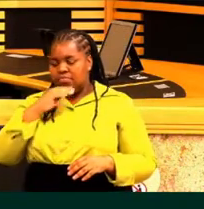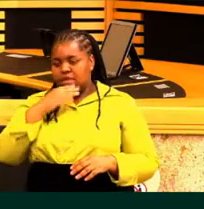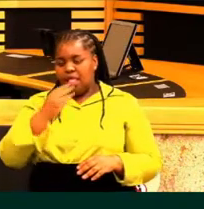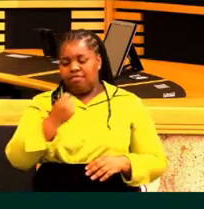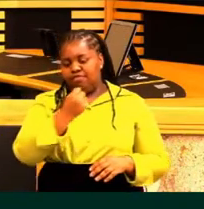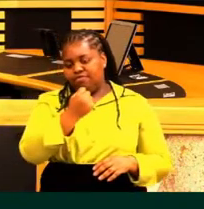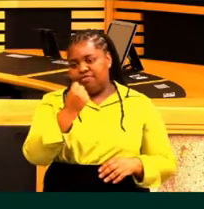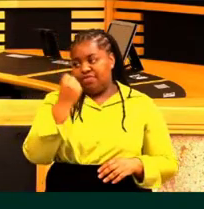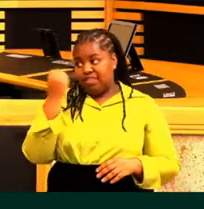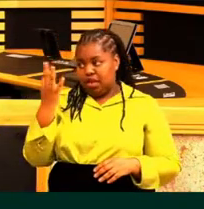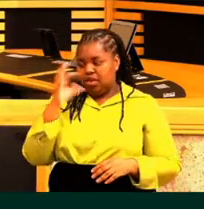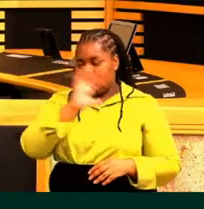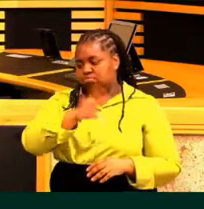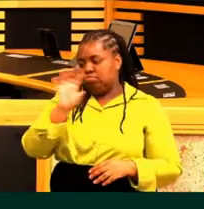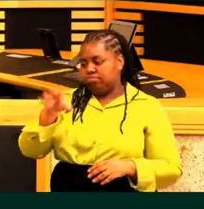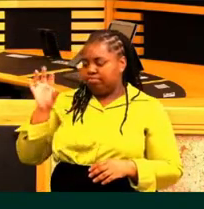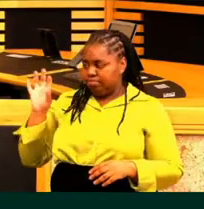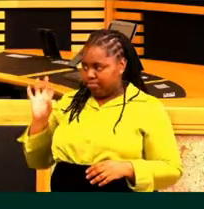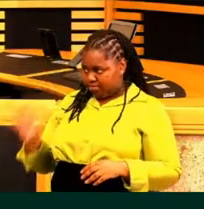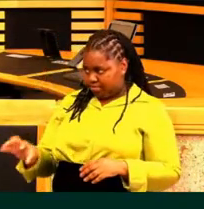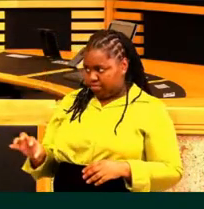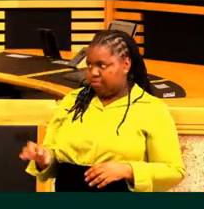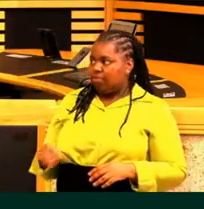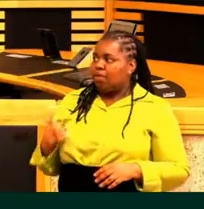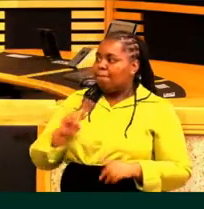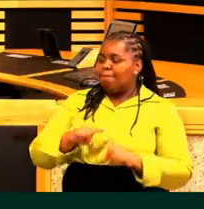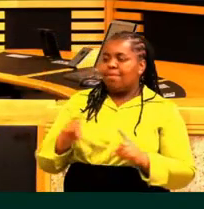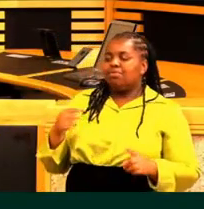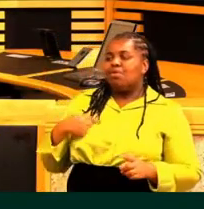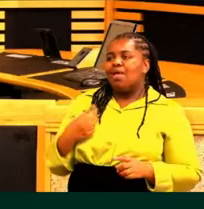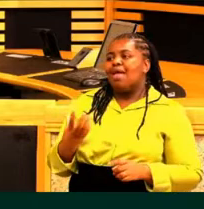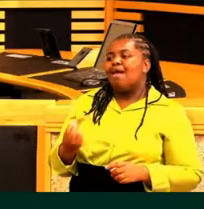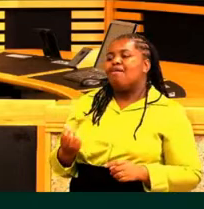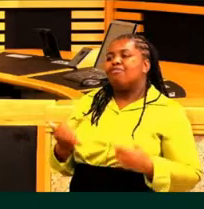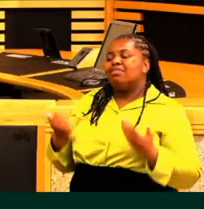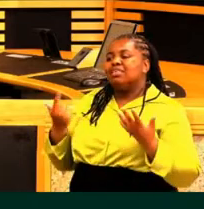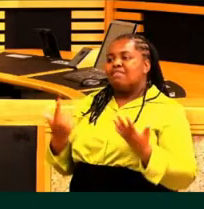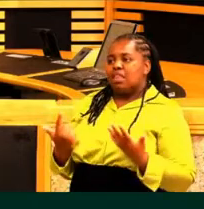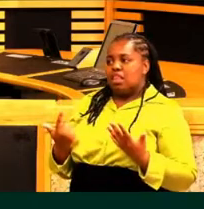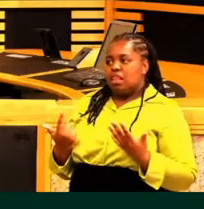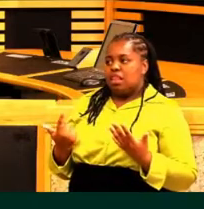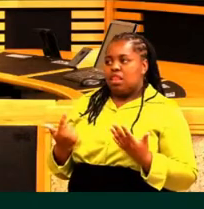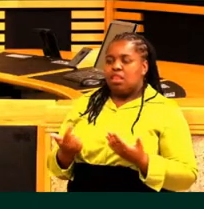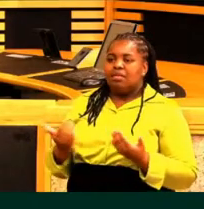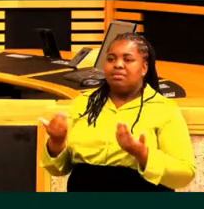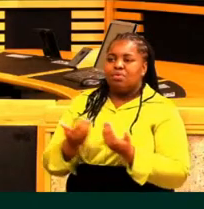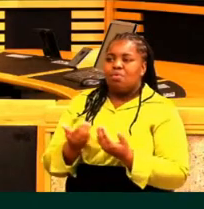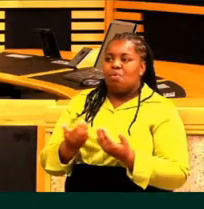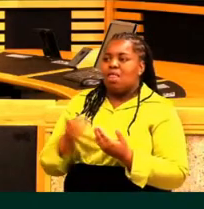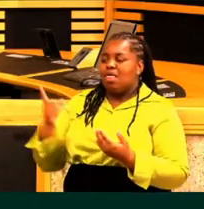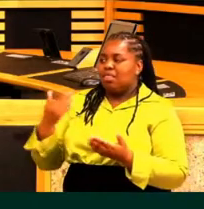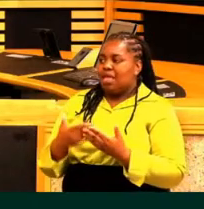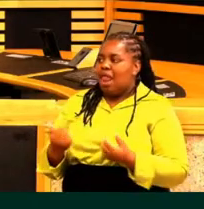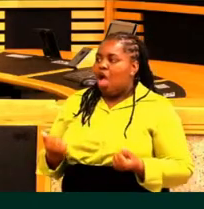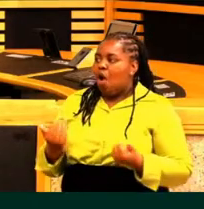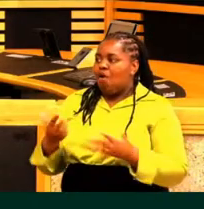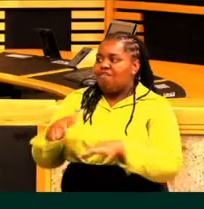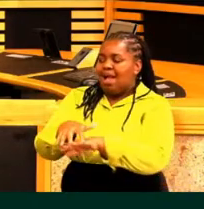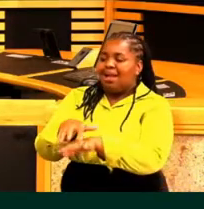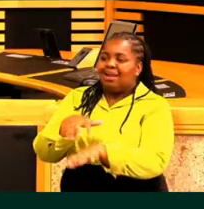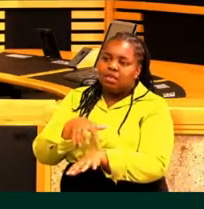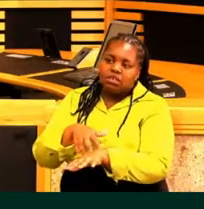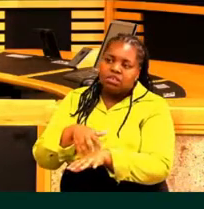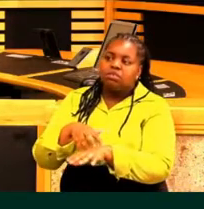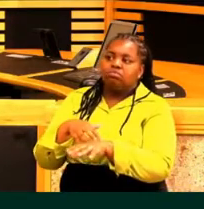in the human stop CMC we've only got seven schools that offer agricultural sciences